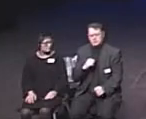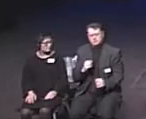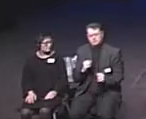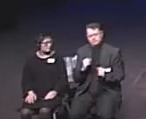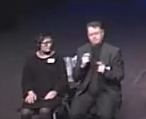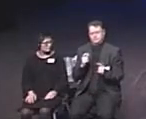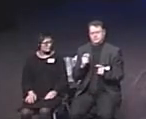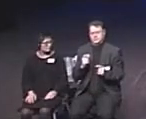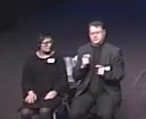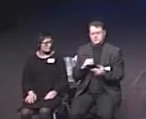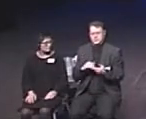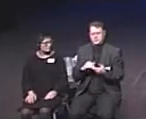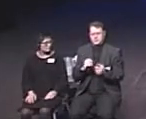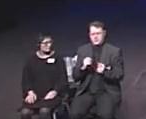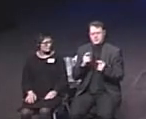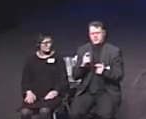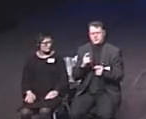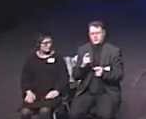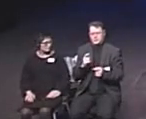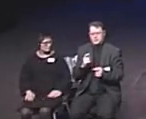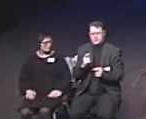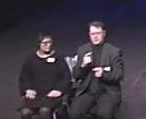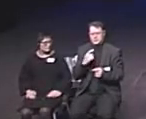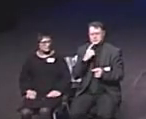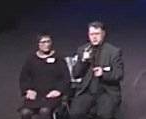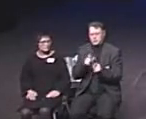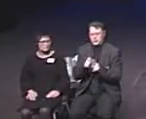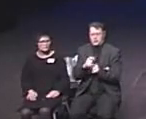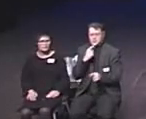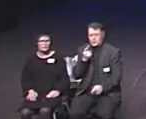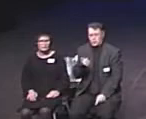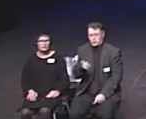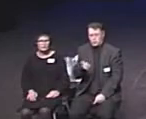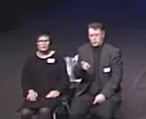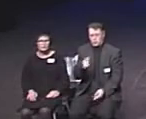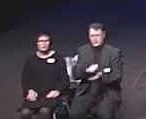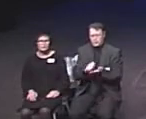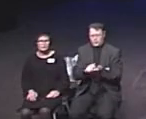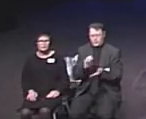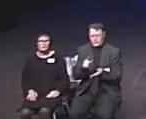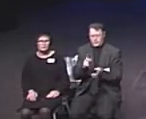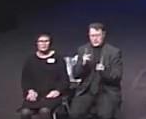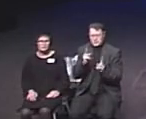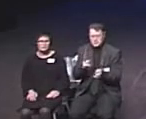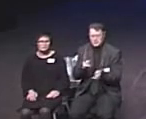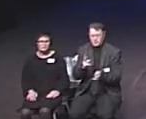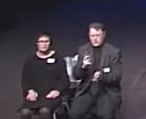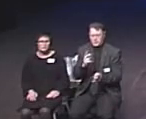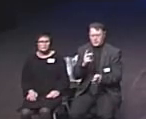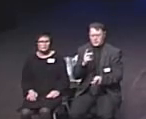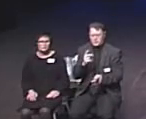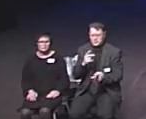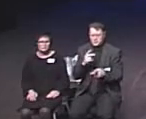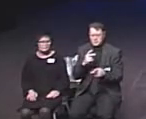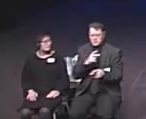and like pump up, because now you're going to say these words that is written there in the same phase, the